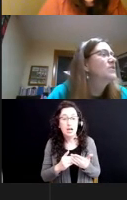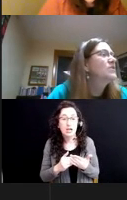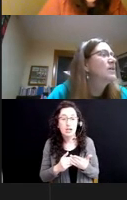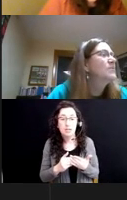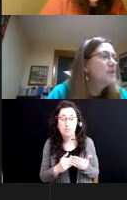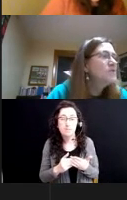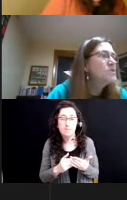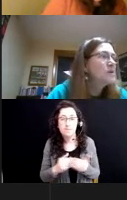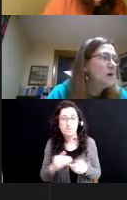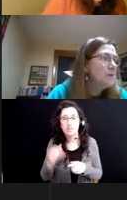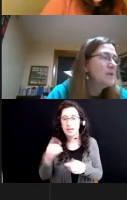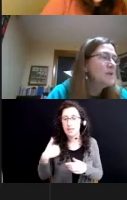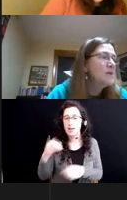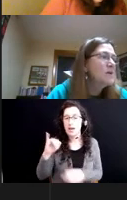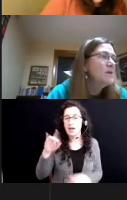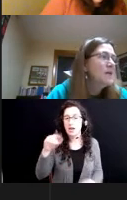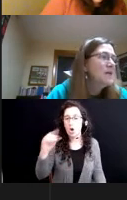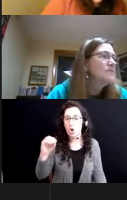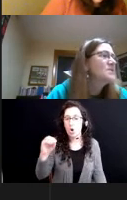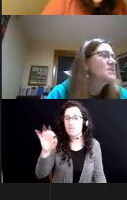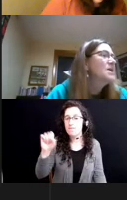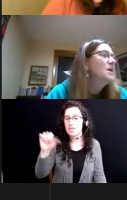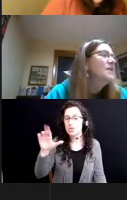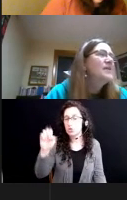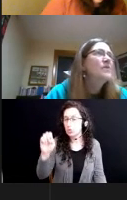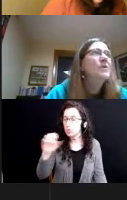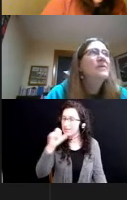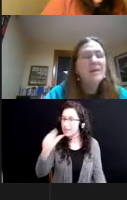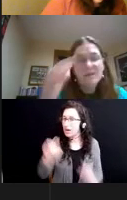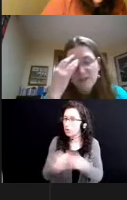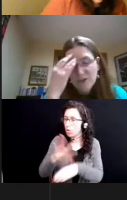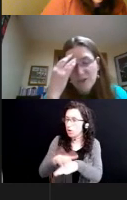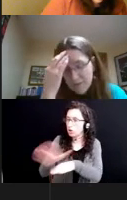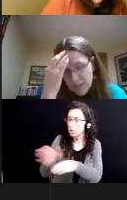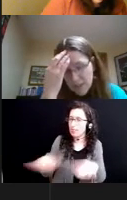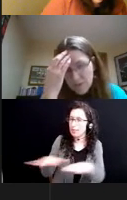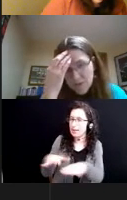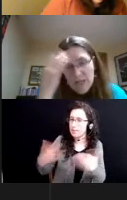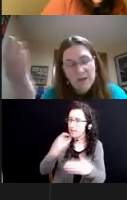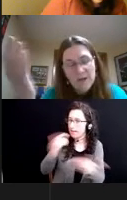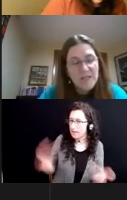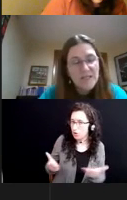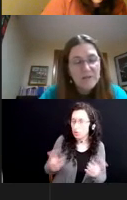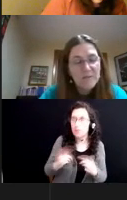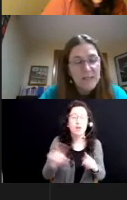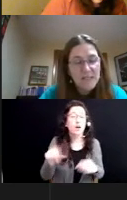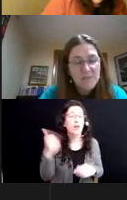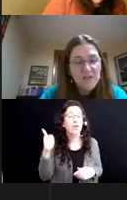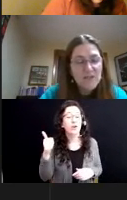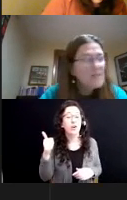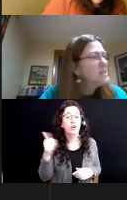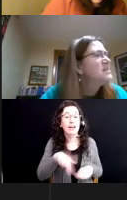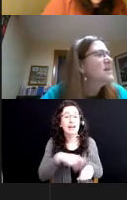your ground, but those two are common natives. The other one that our NRCS native